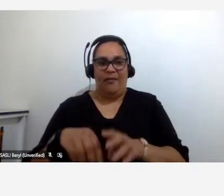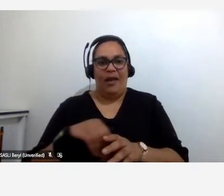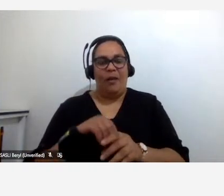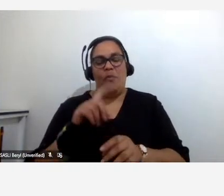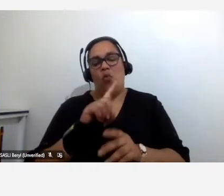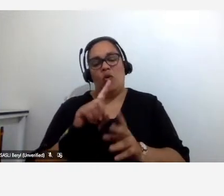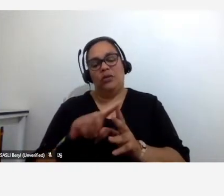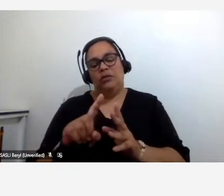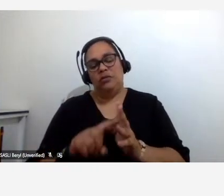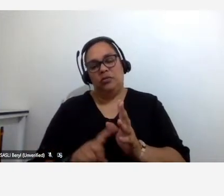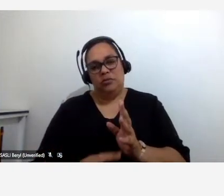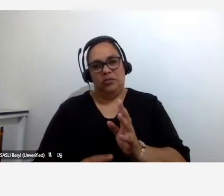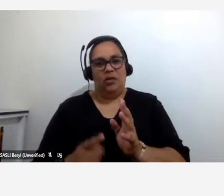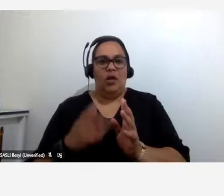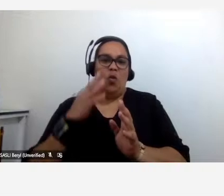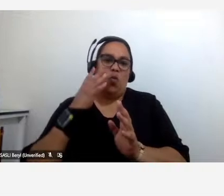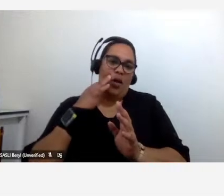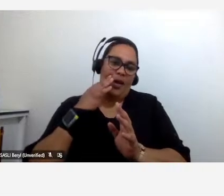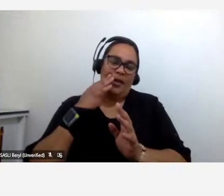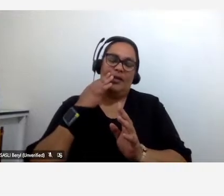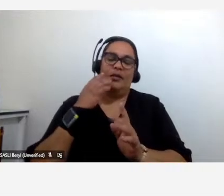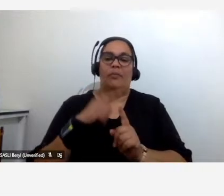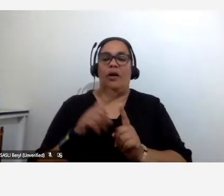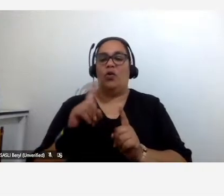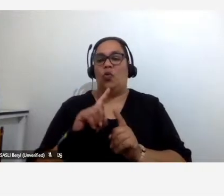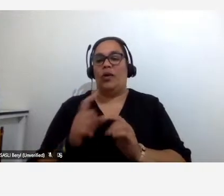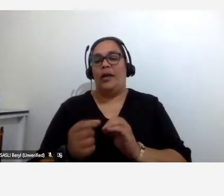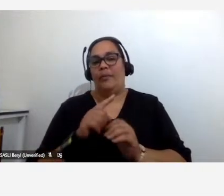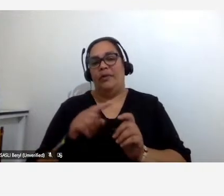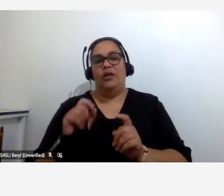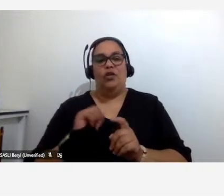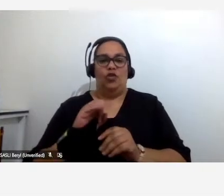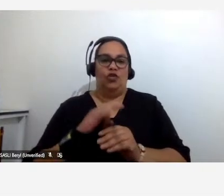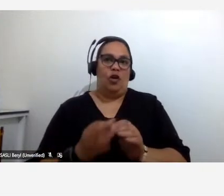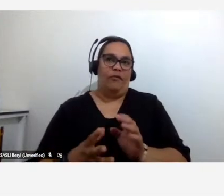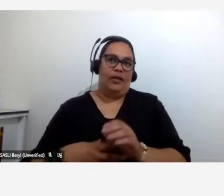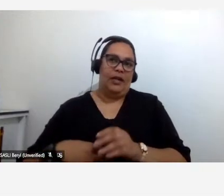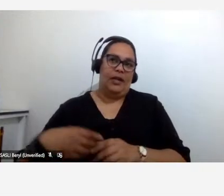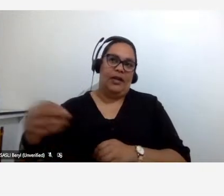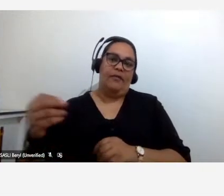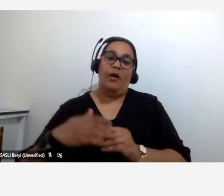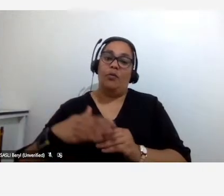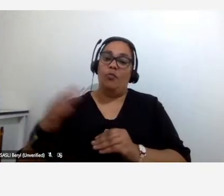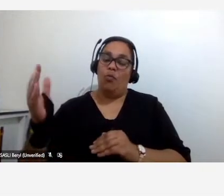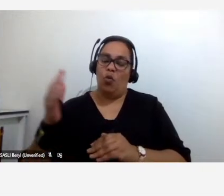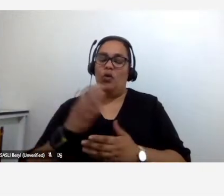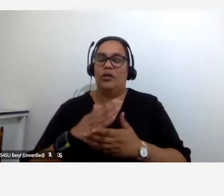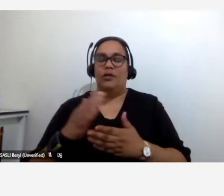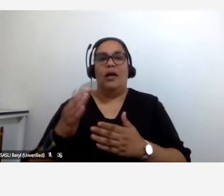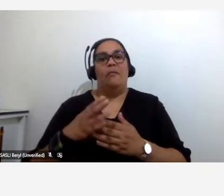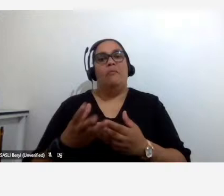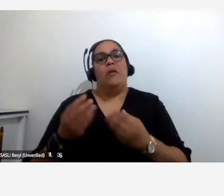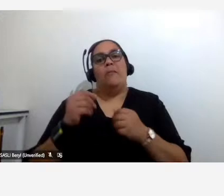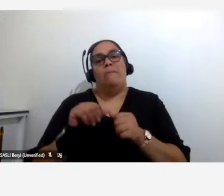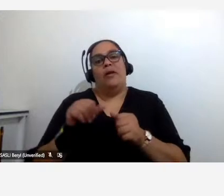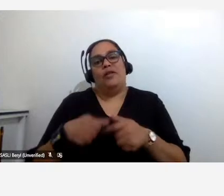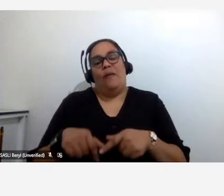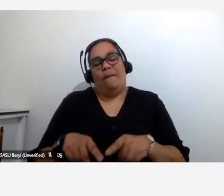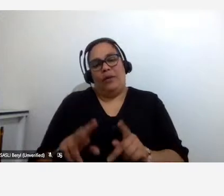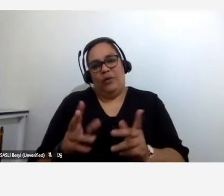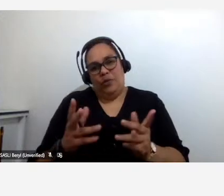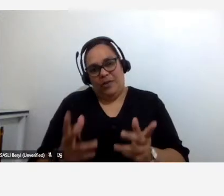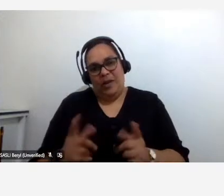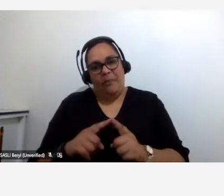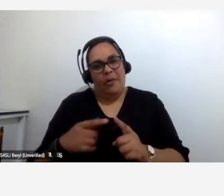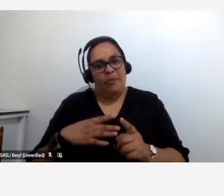what, when and what causes our staff to leave. And in the most cases, it's better opportunities. I'd